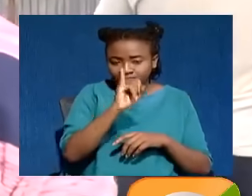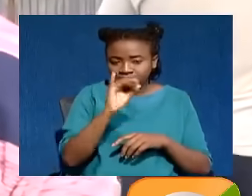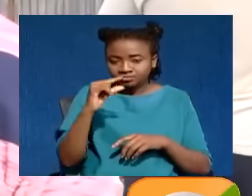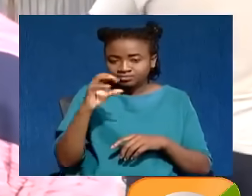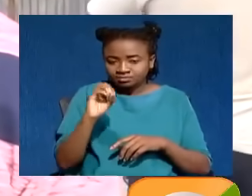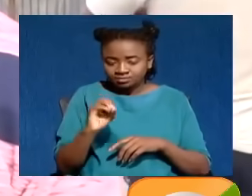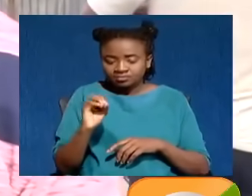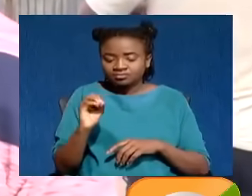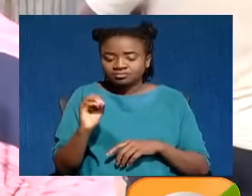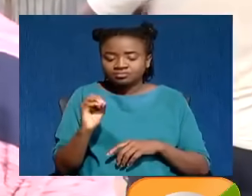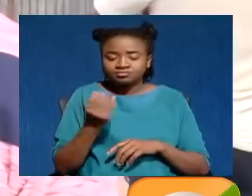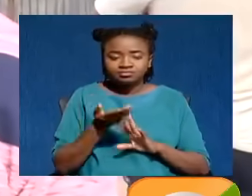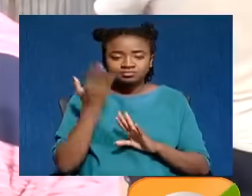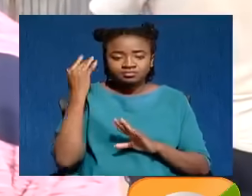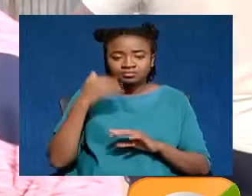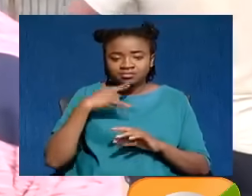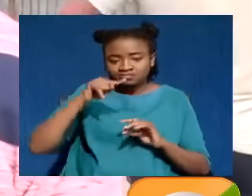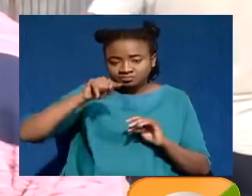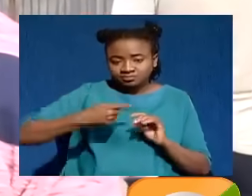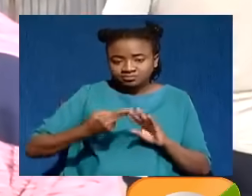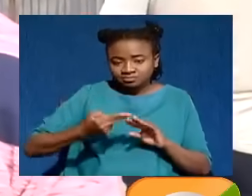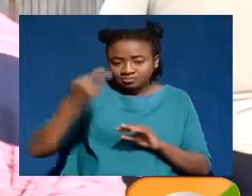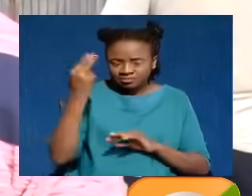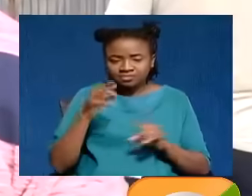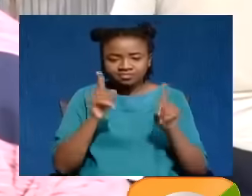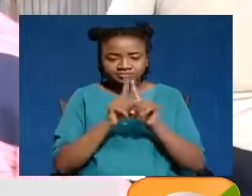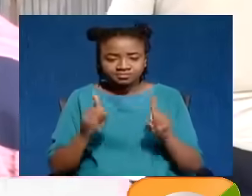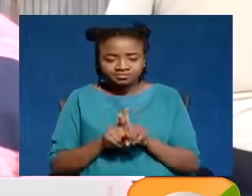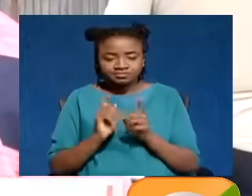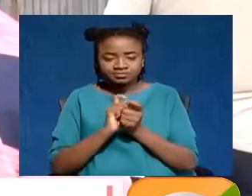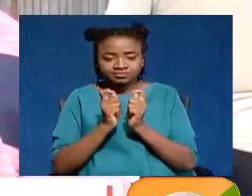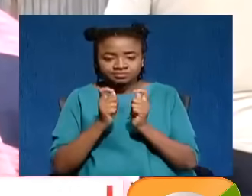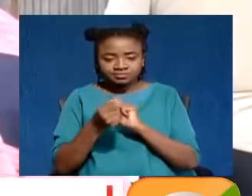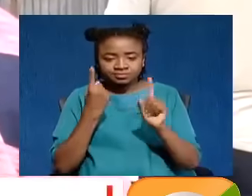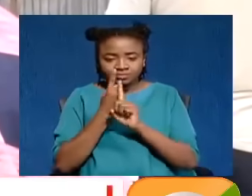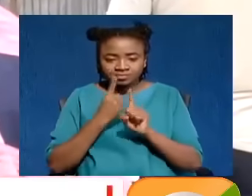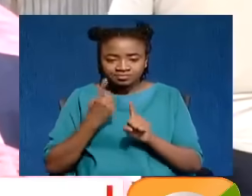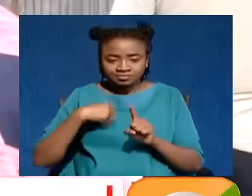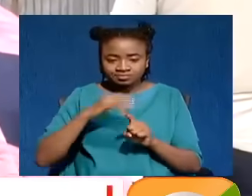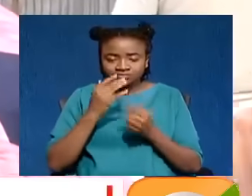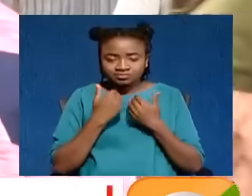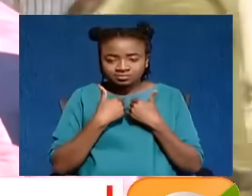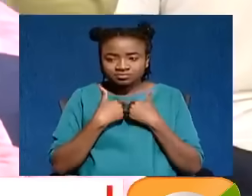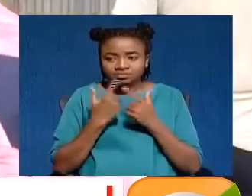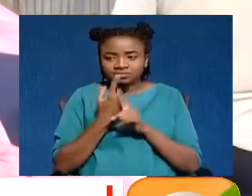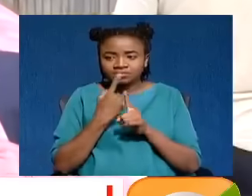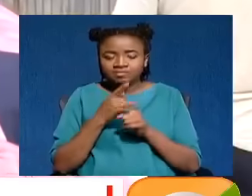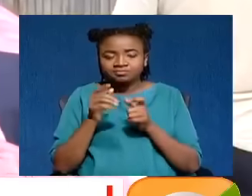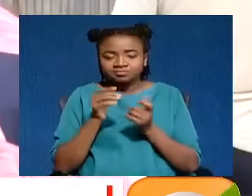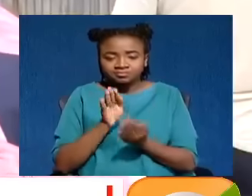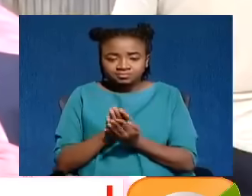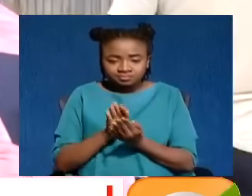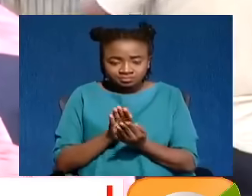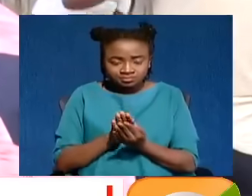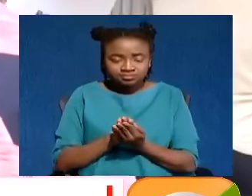buses, the demand was very high, so we were actually given forms and we were doing a reservation with a fee.